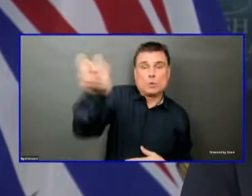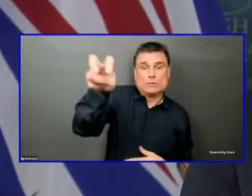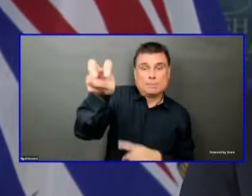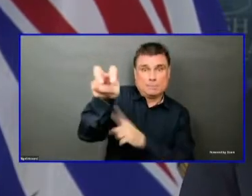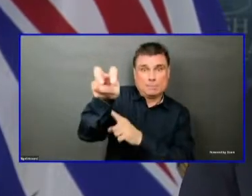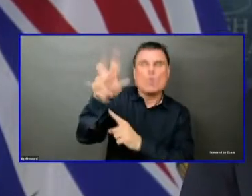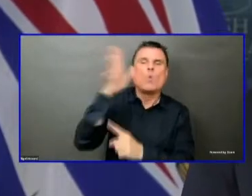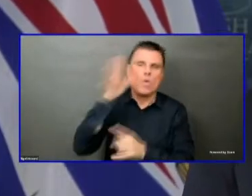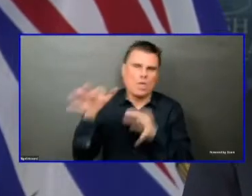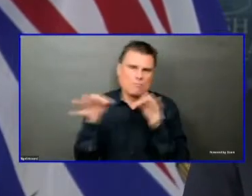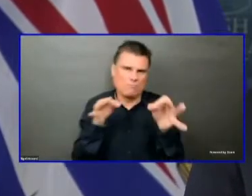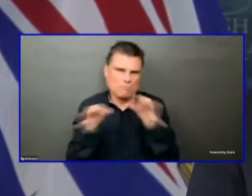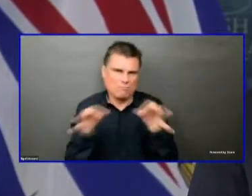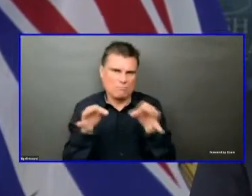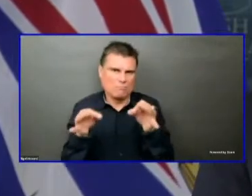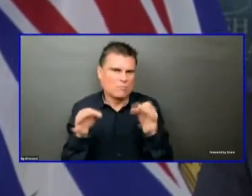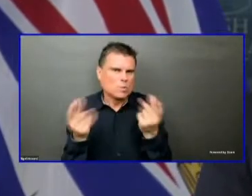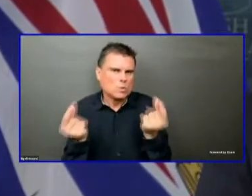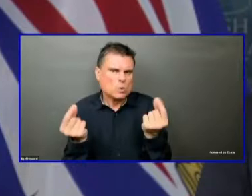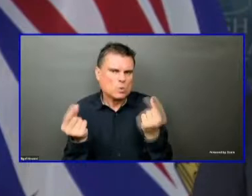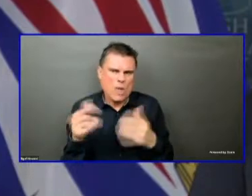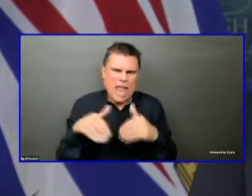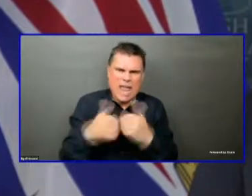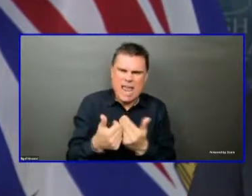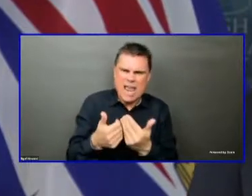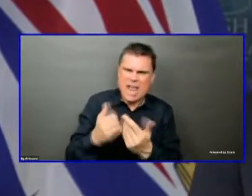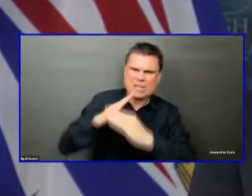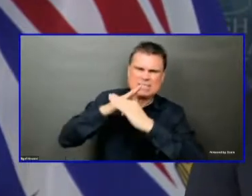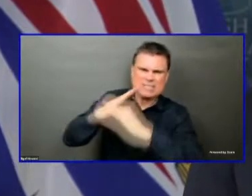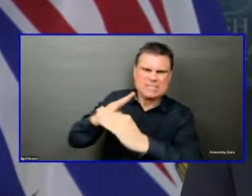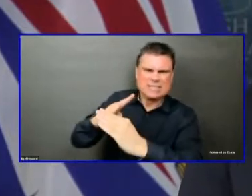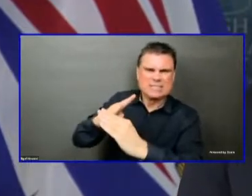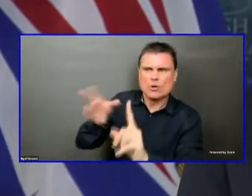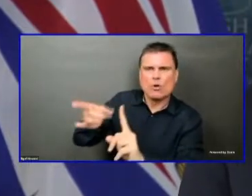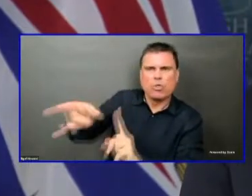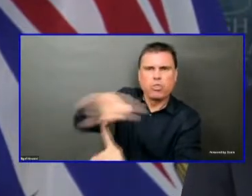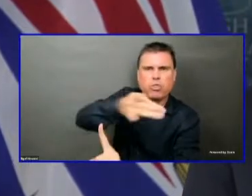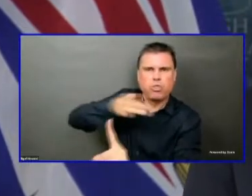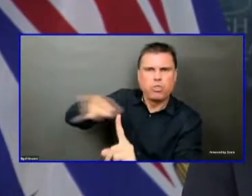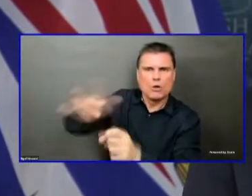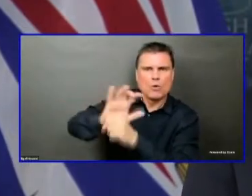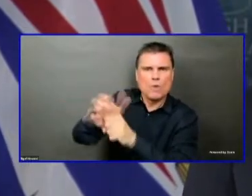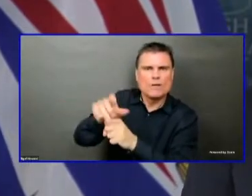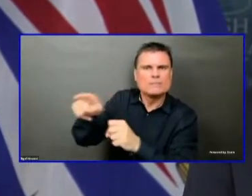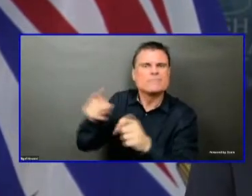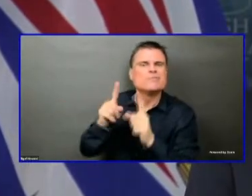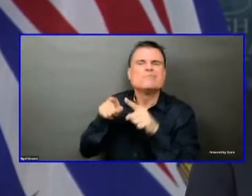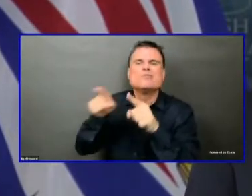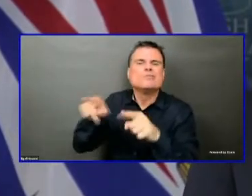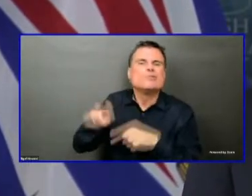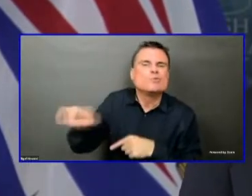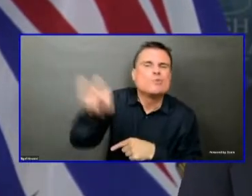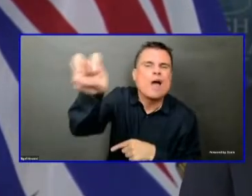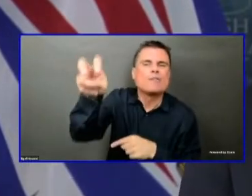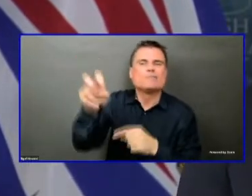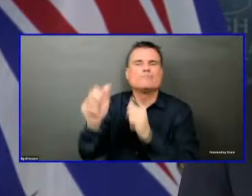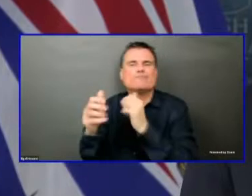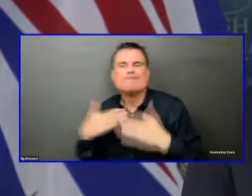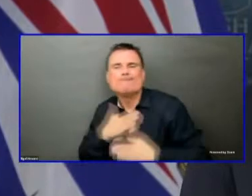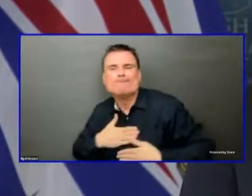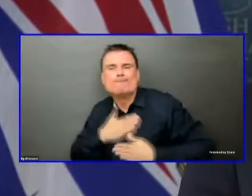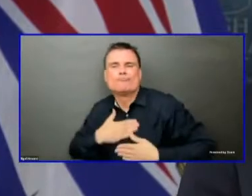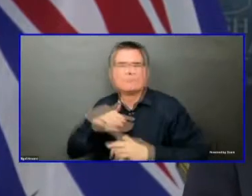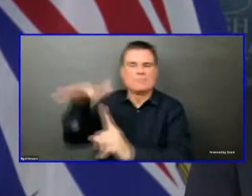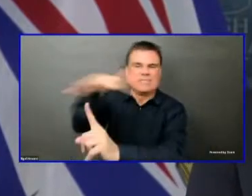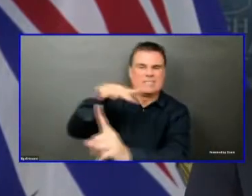do that, because I think no one wants to take broader action that would curtail the season. But we need to take action